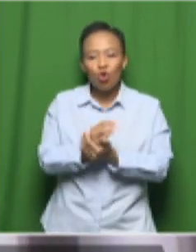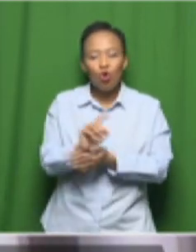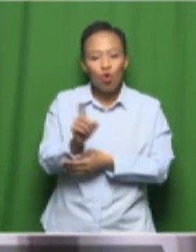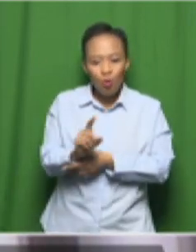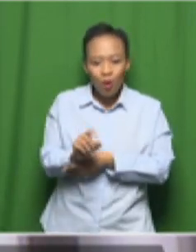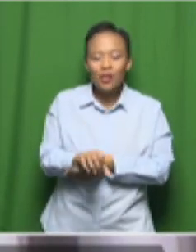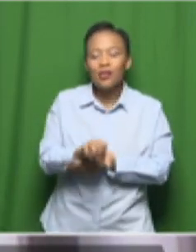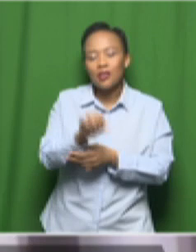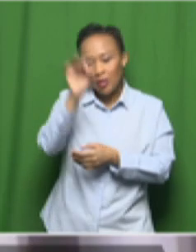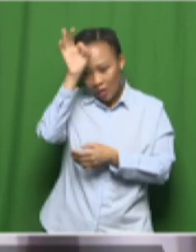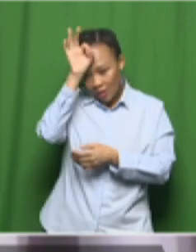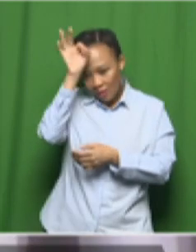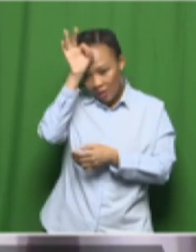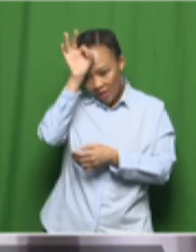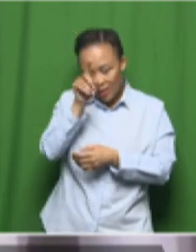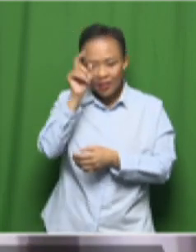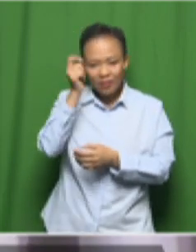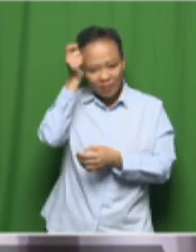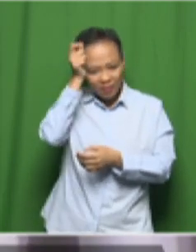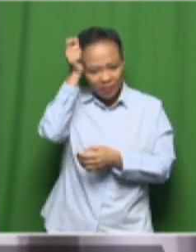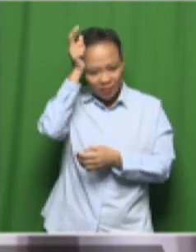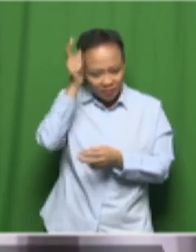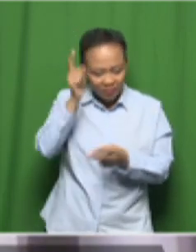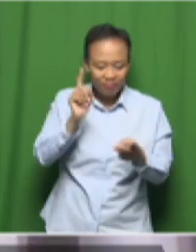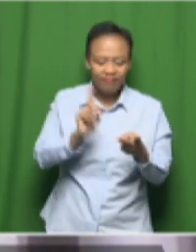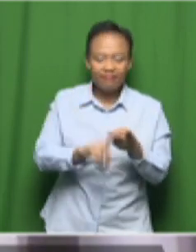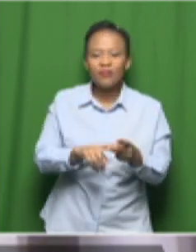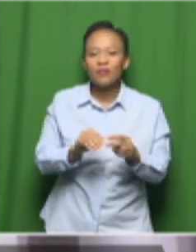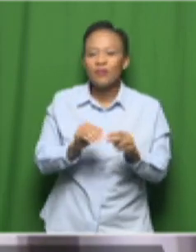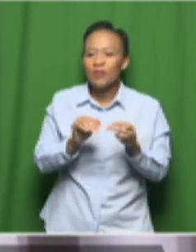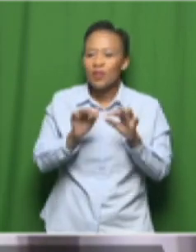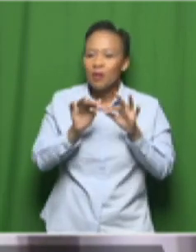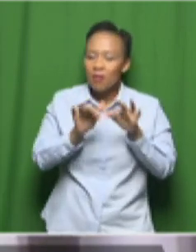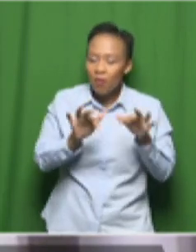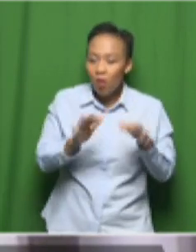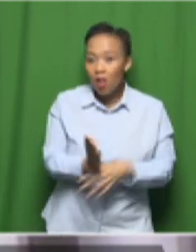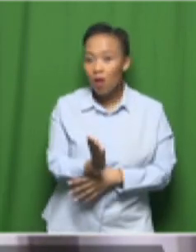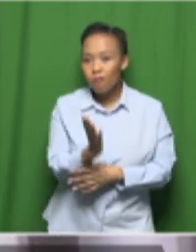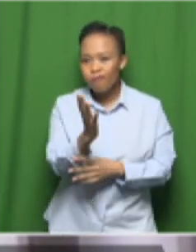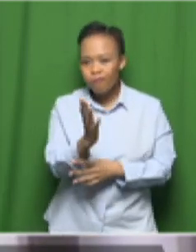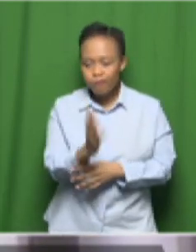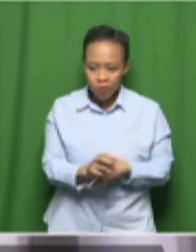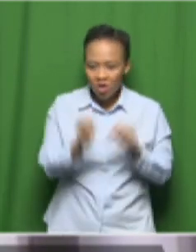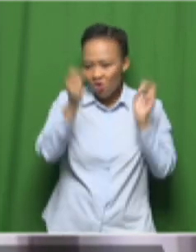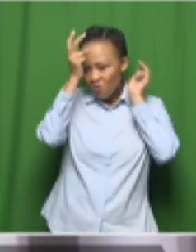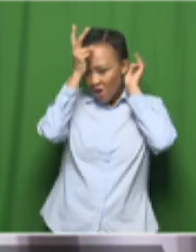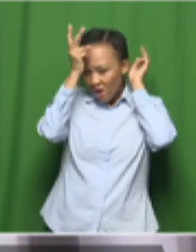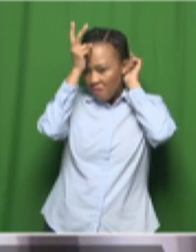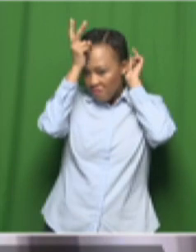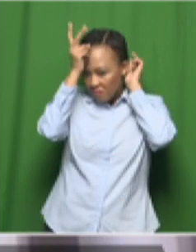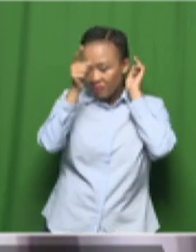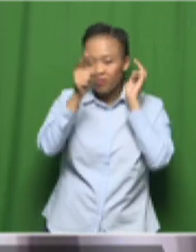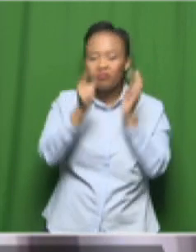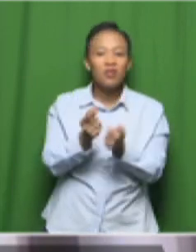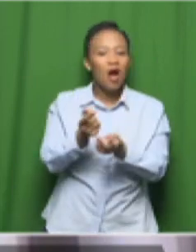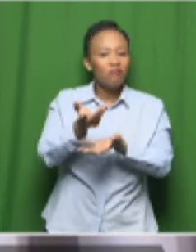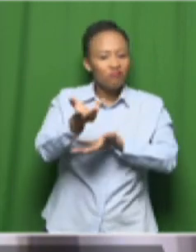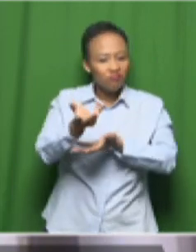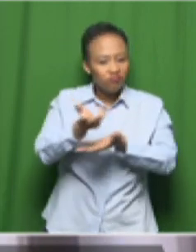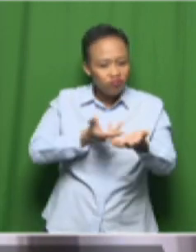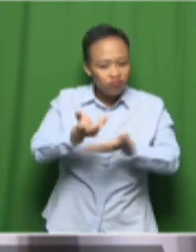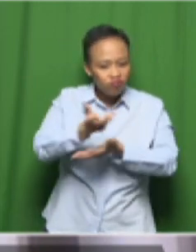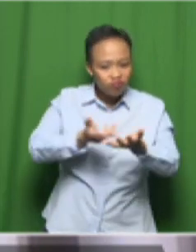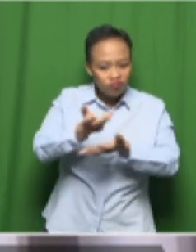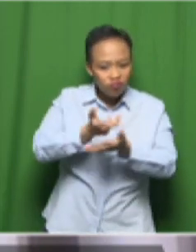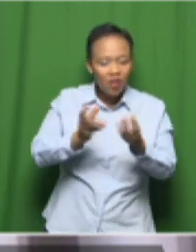of this, and then speaking to people within the Department of Correctional Services, and most importantly, the family